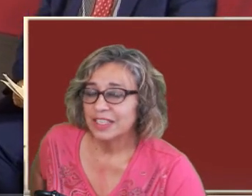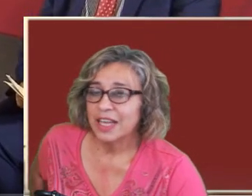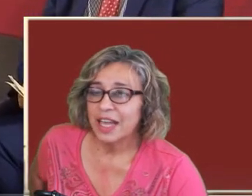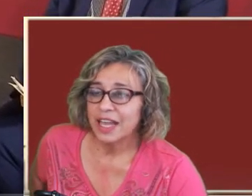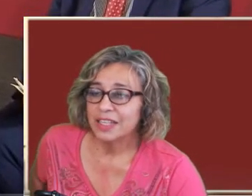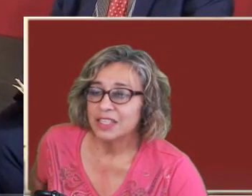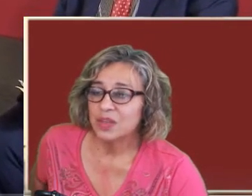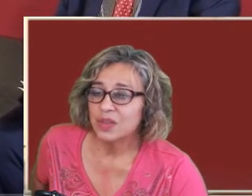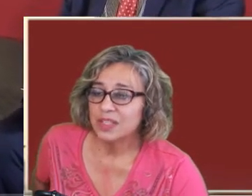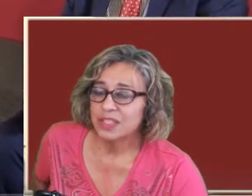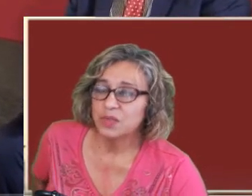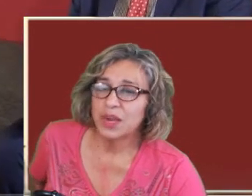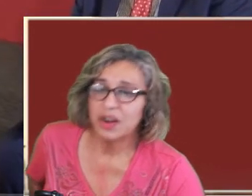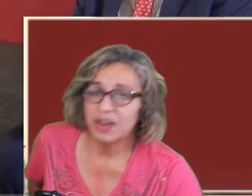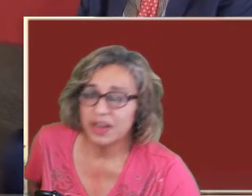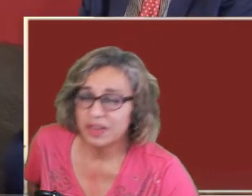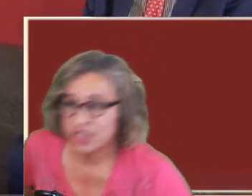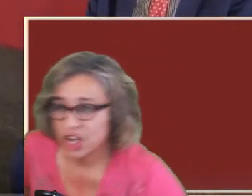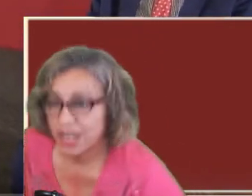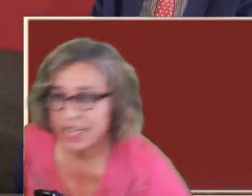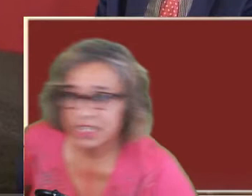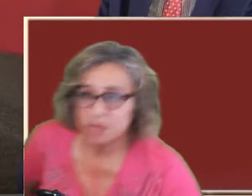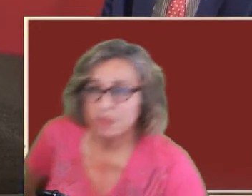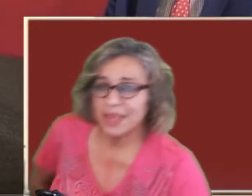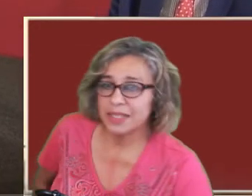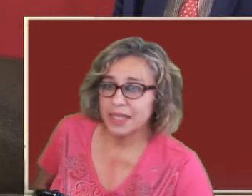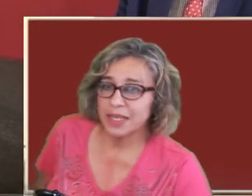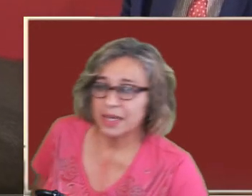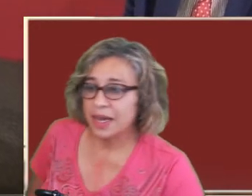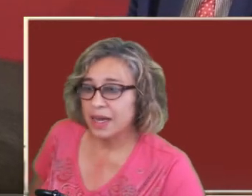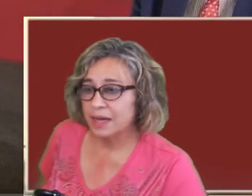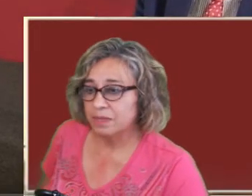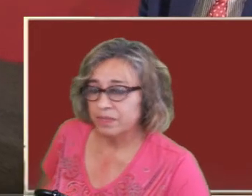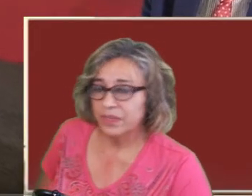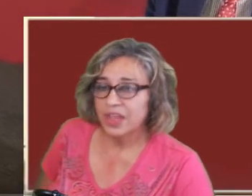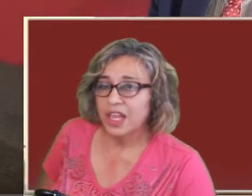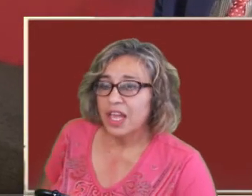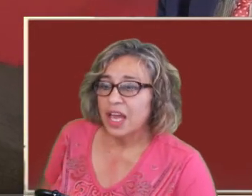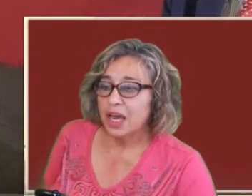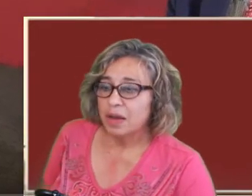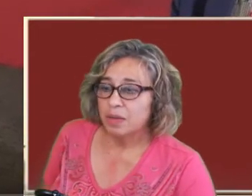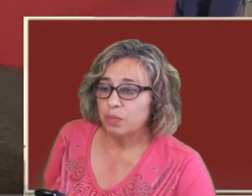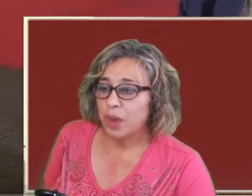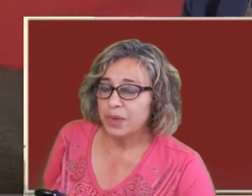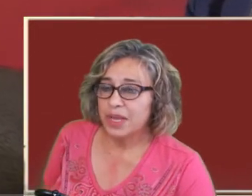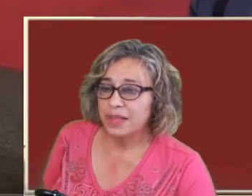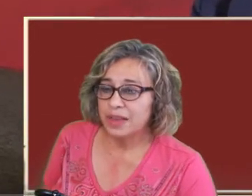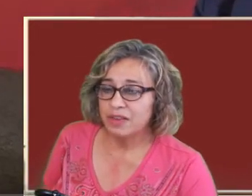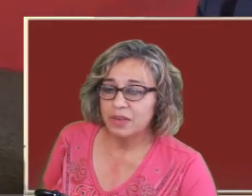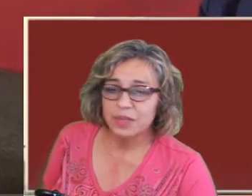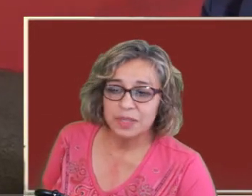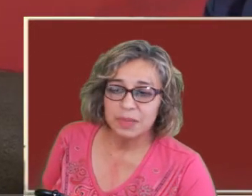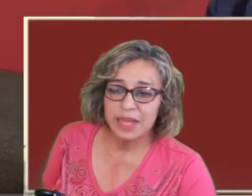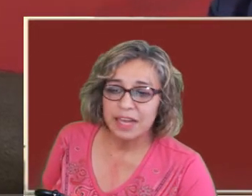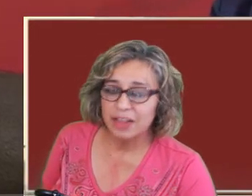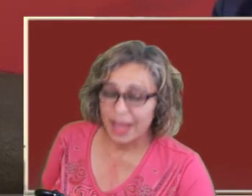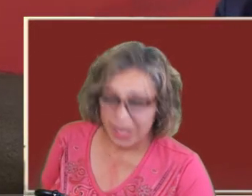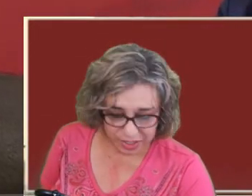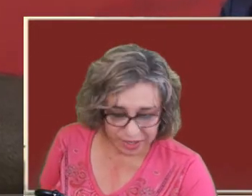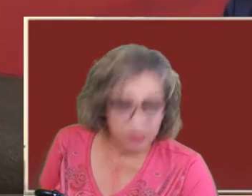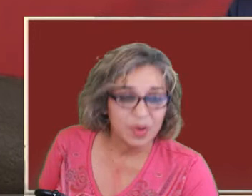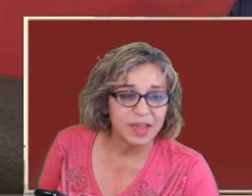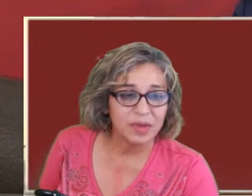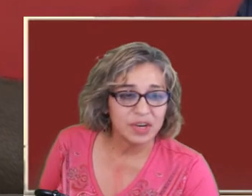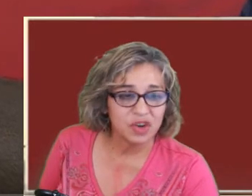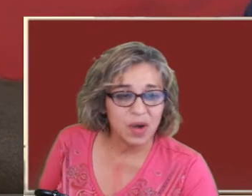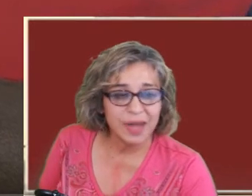And so this is regarding the Chinese-Mexican property, there was some legal action